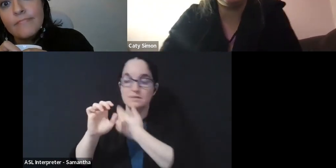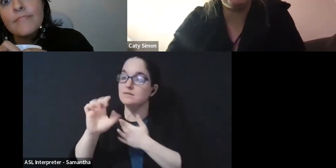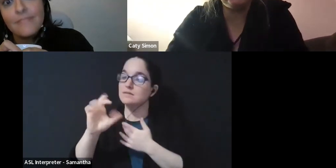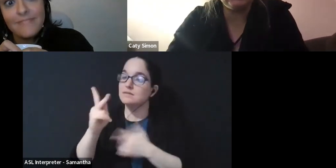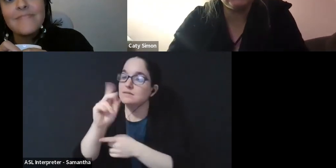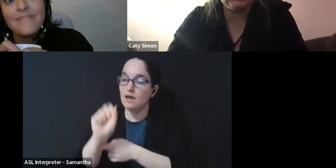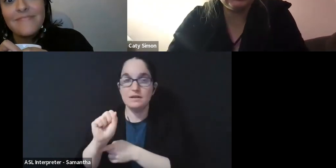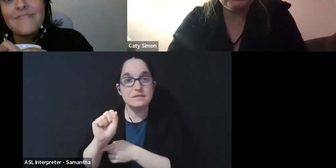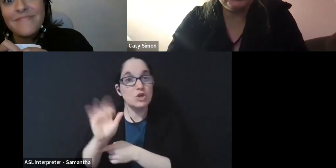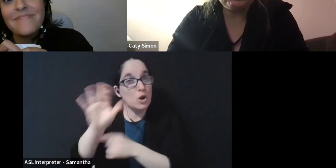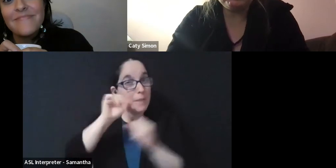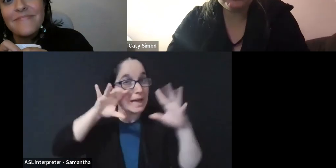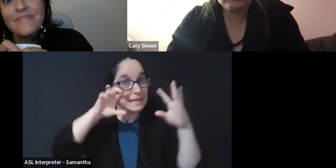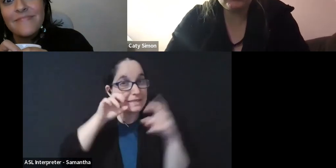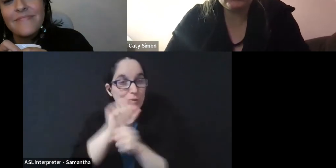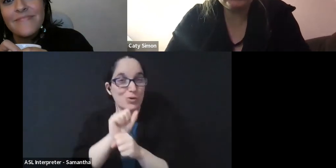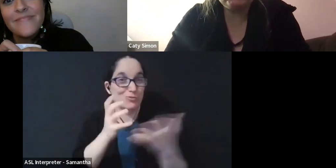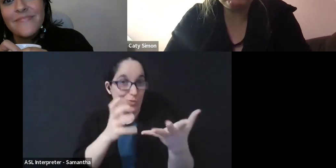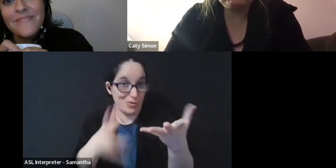her to go on about this.